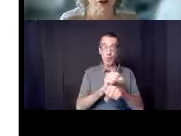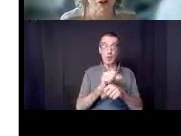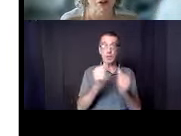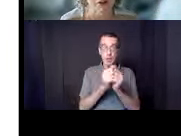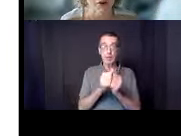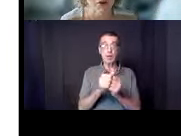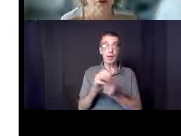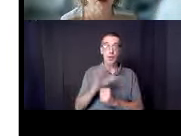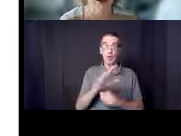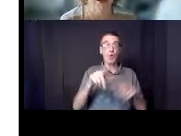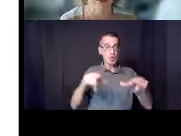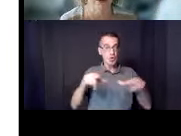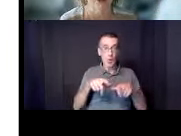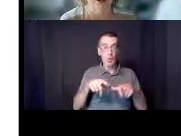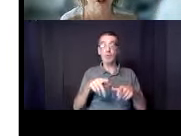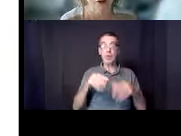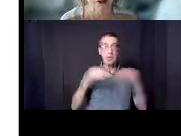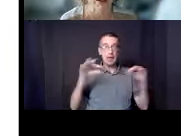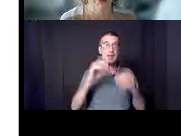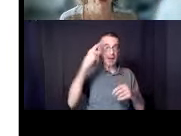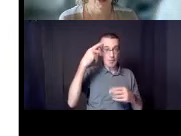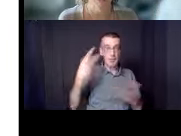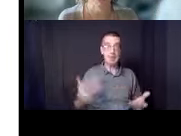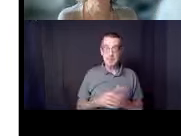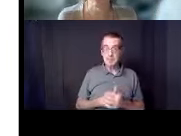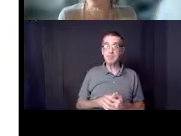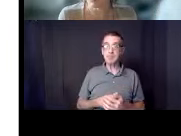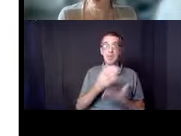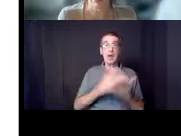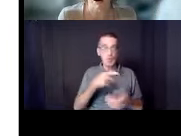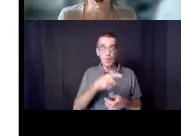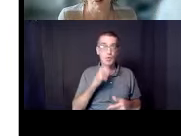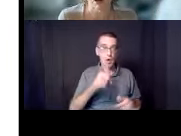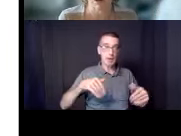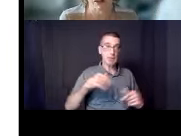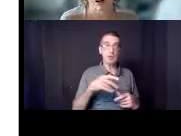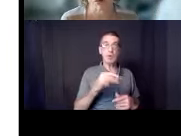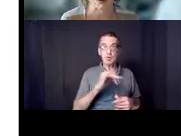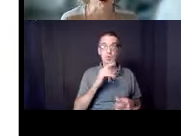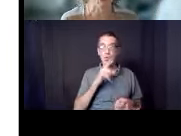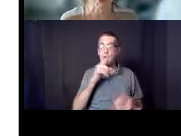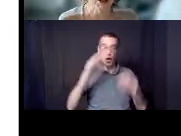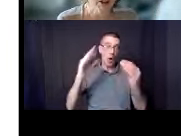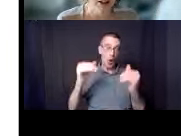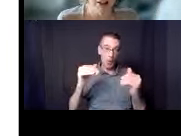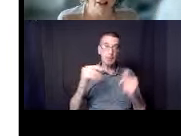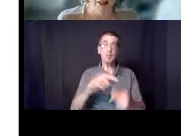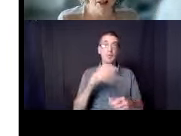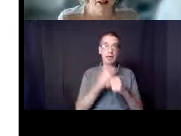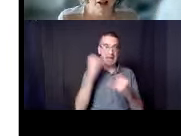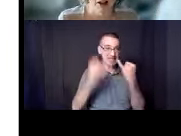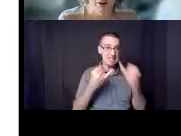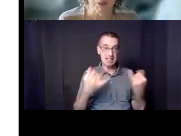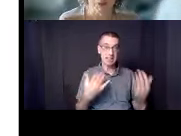with your local levels of government. Some of you are not at all. So I would hoping you're getting